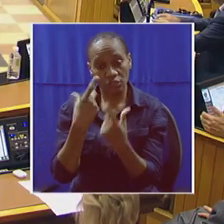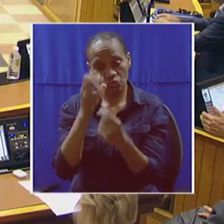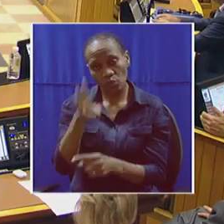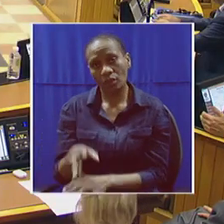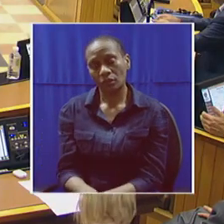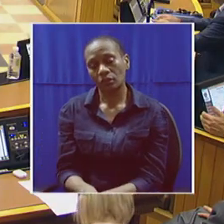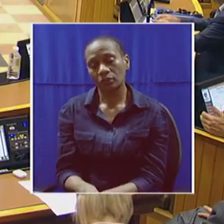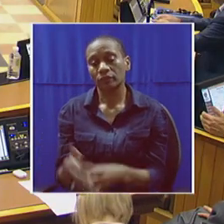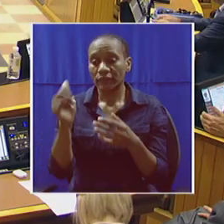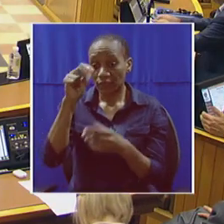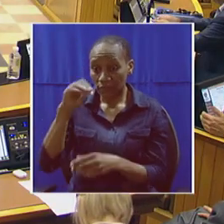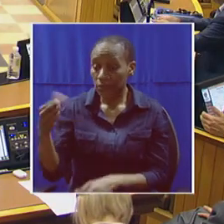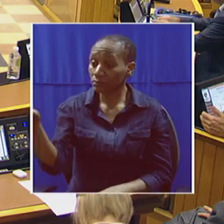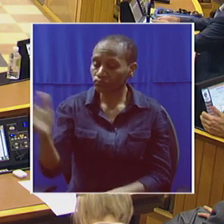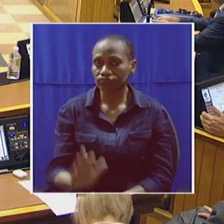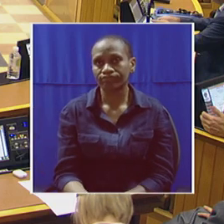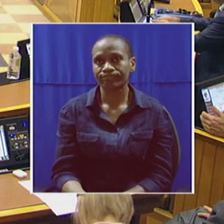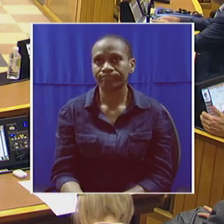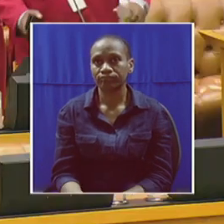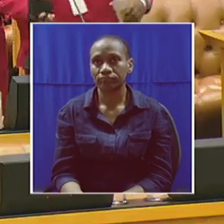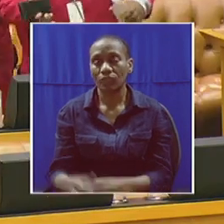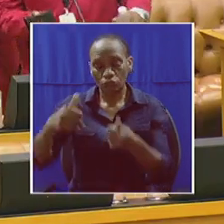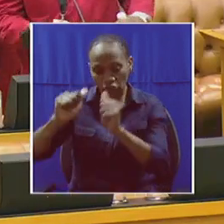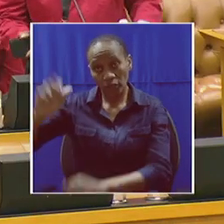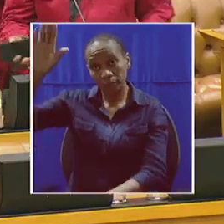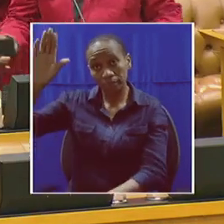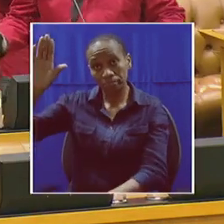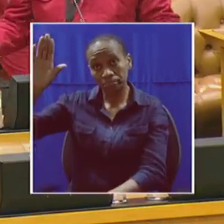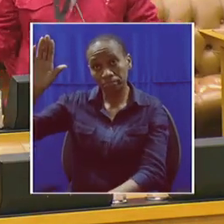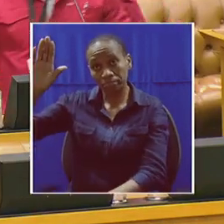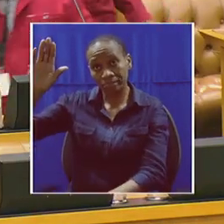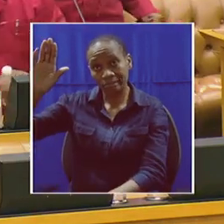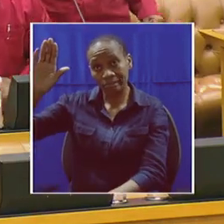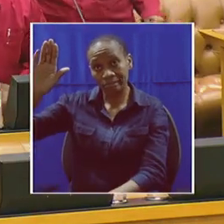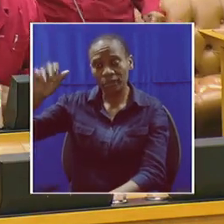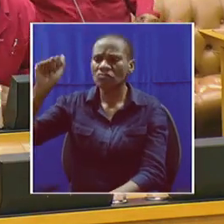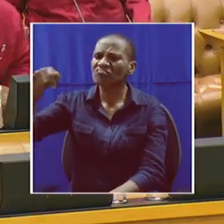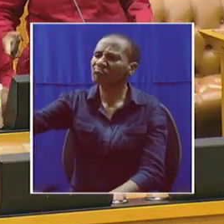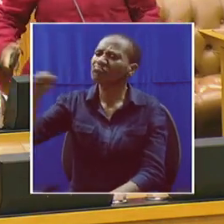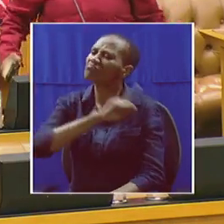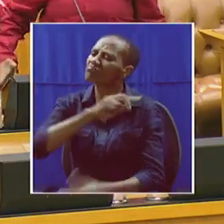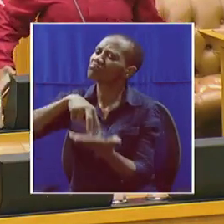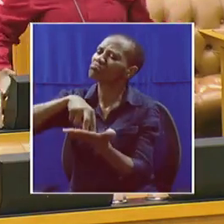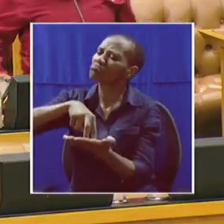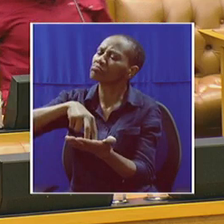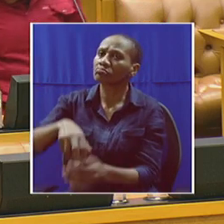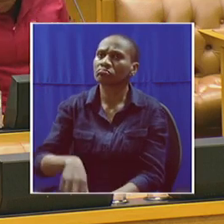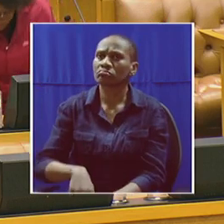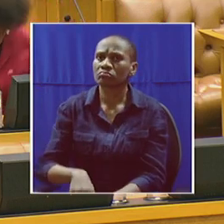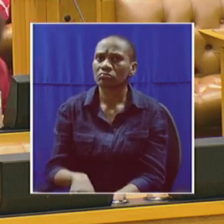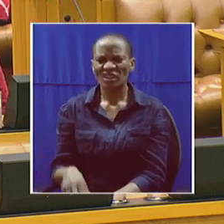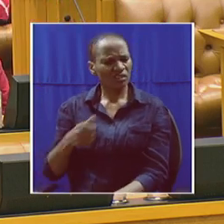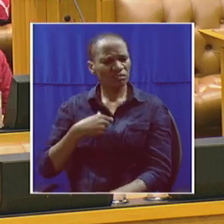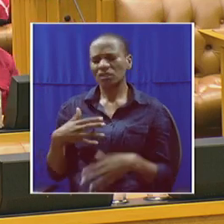morong honorable chairperson yes while you Rising honorable member yes um I I I'm not happy with the